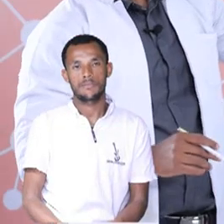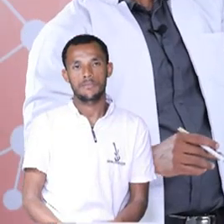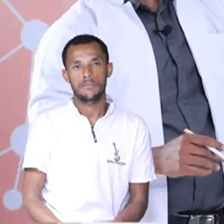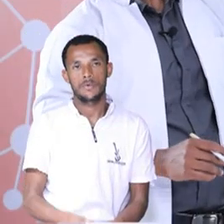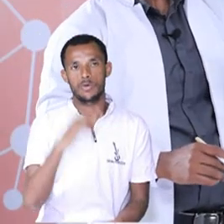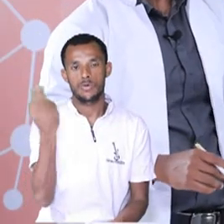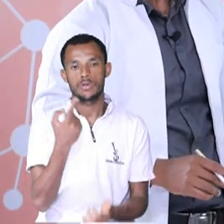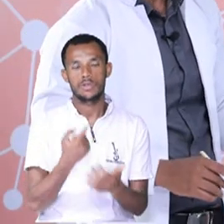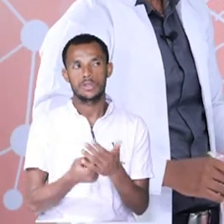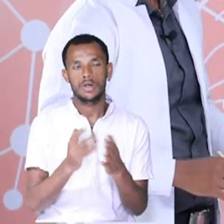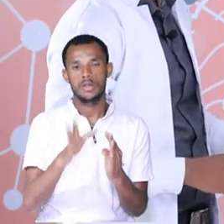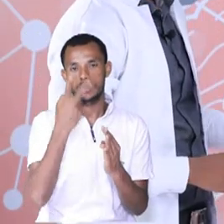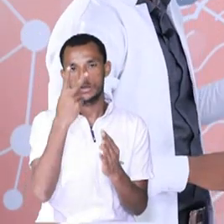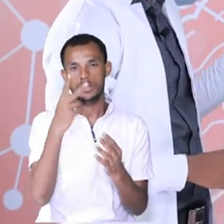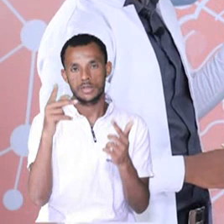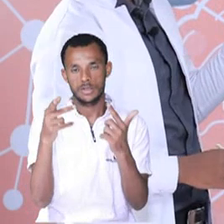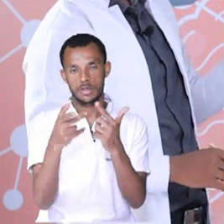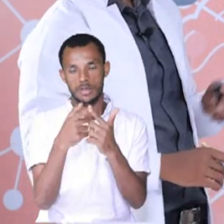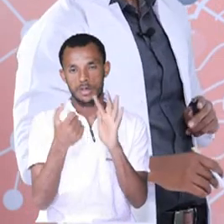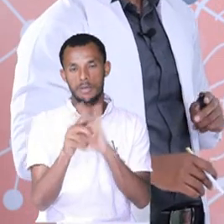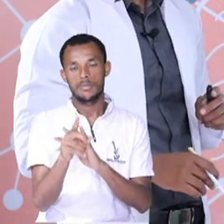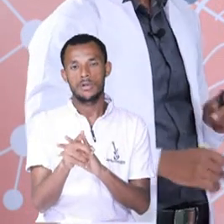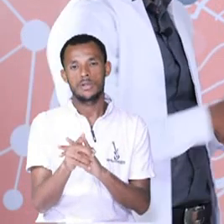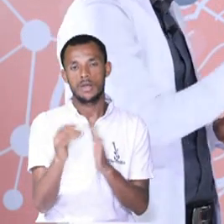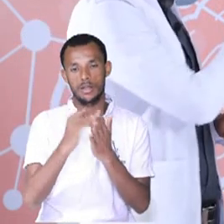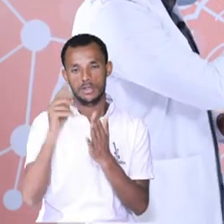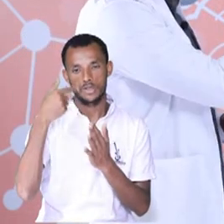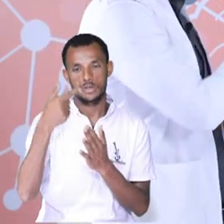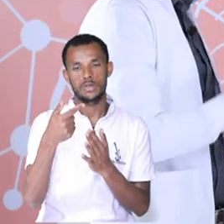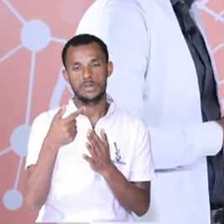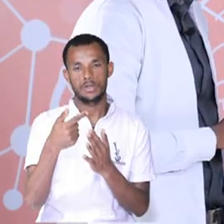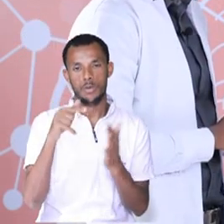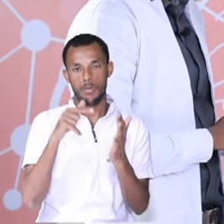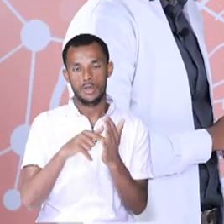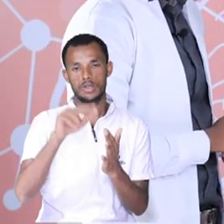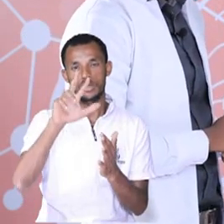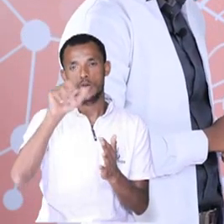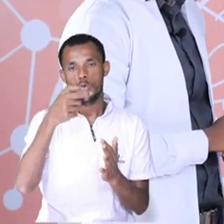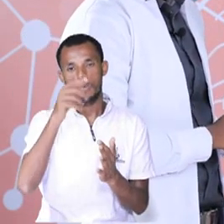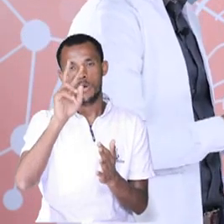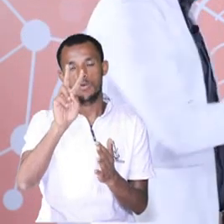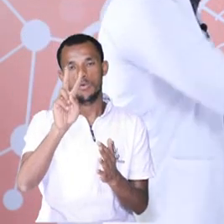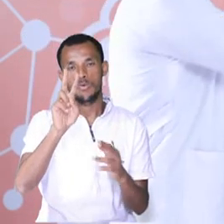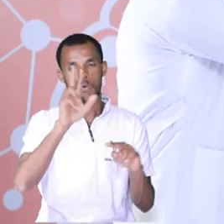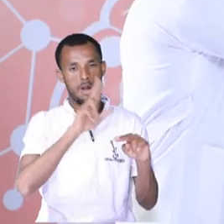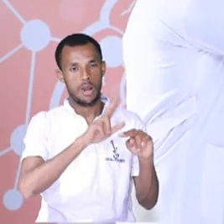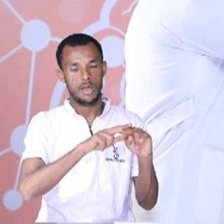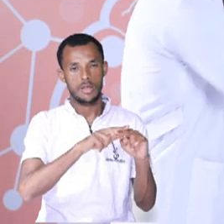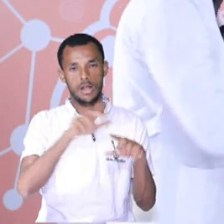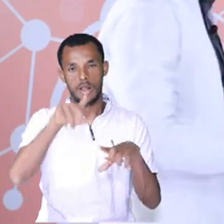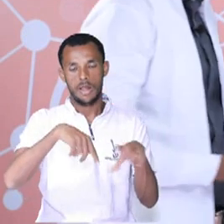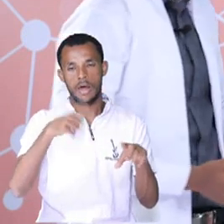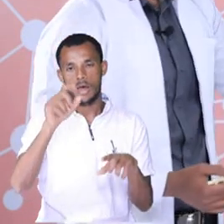So, using this, let's see the second example. The second example, it says, the point 3, 2 lies on the line